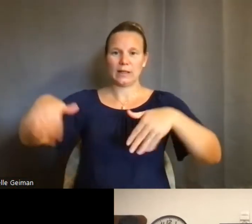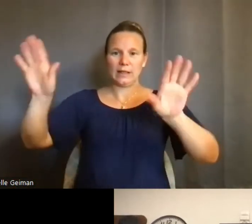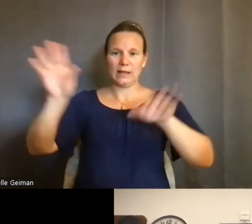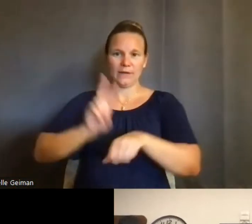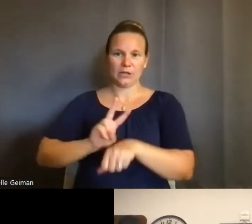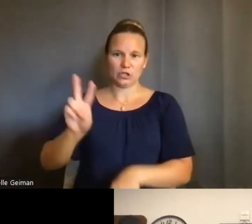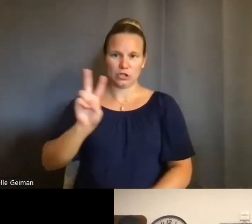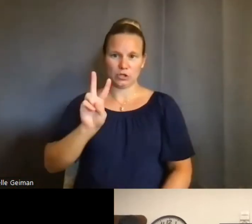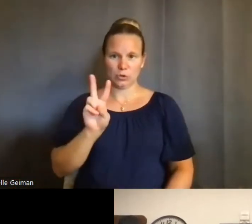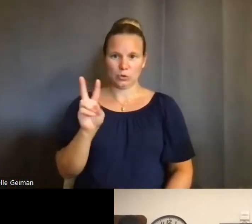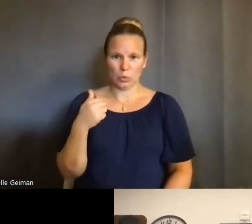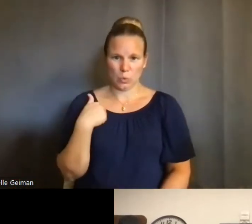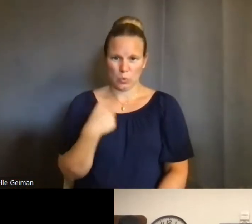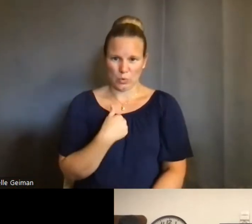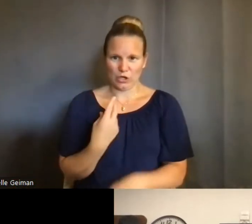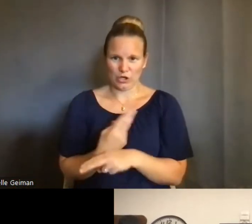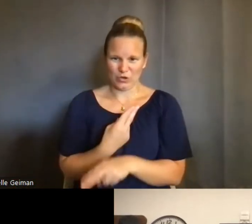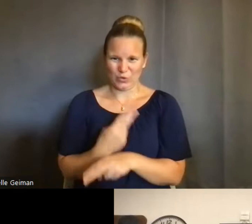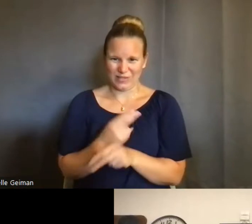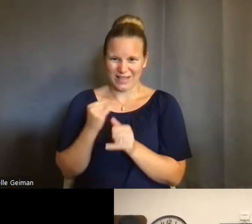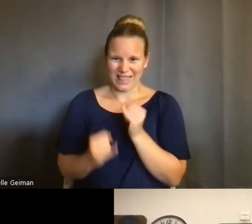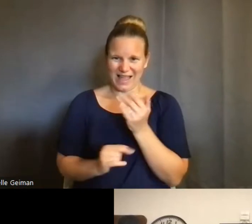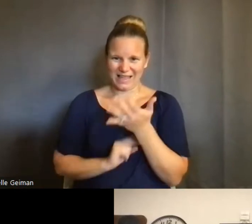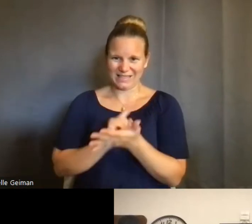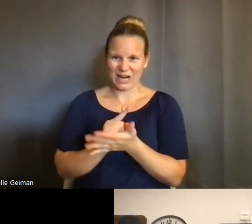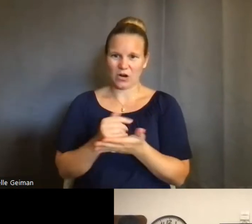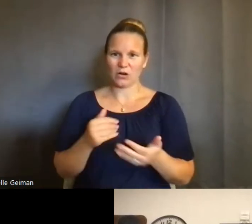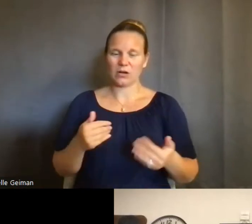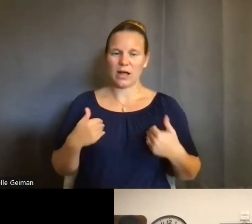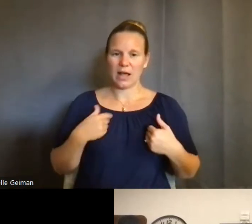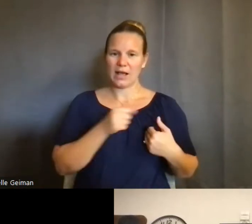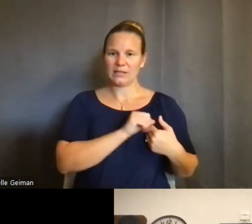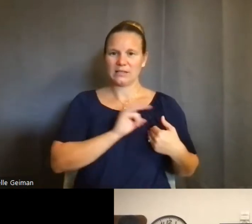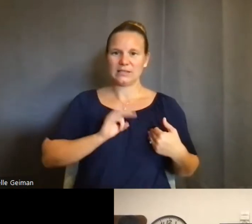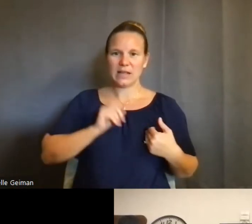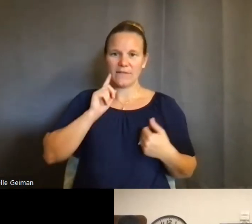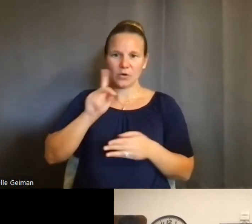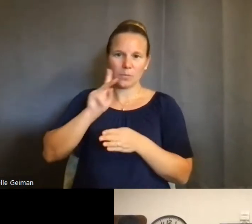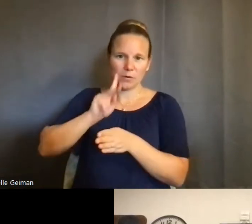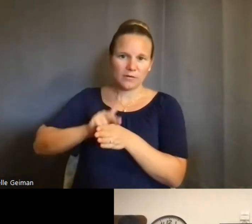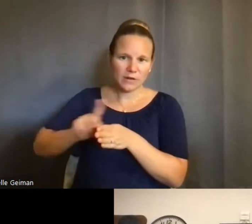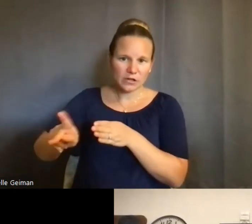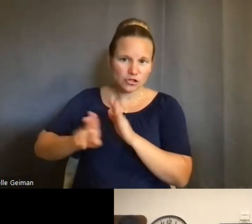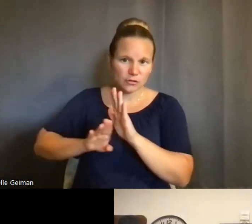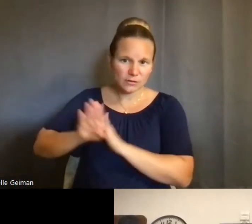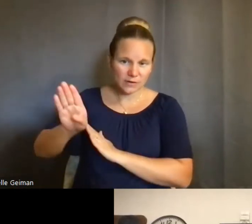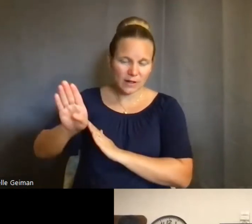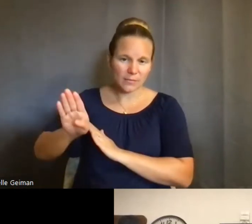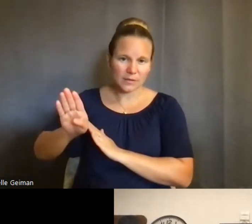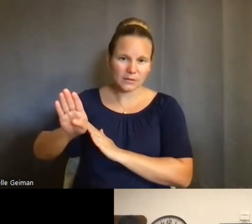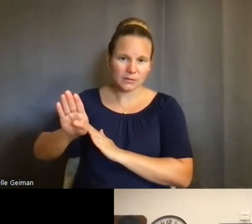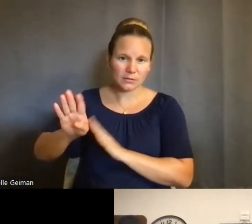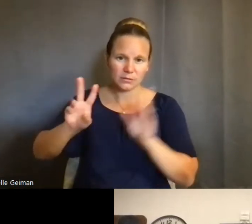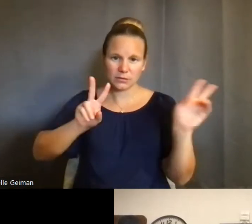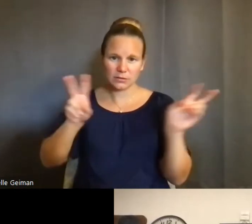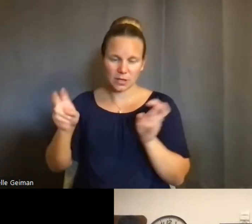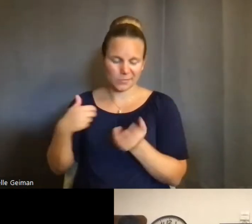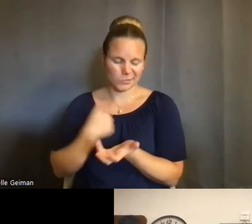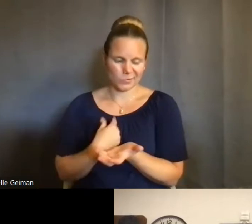And we utilize that next hour as a staff for professional development topics. We discuss student